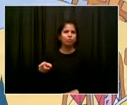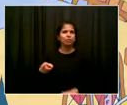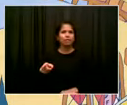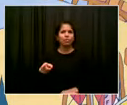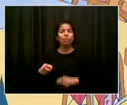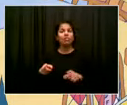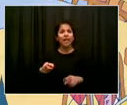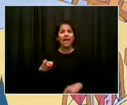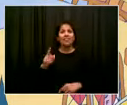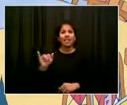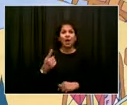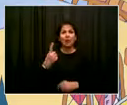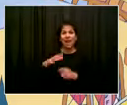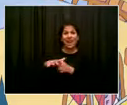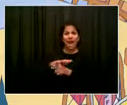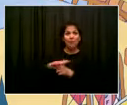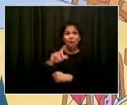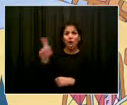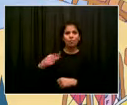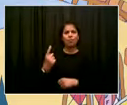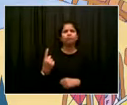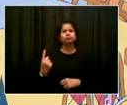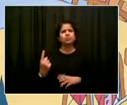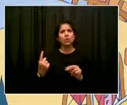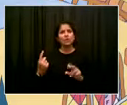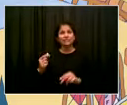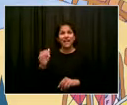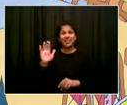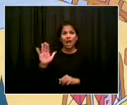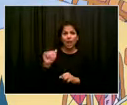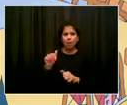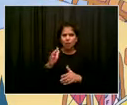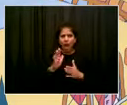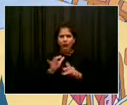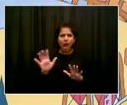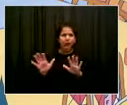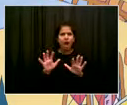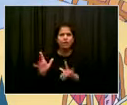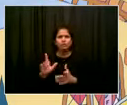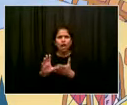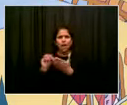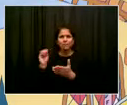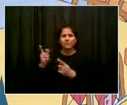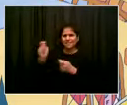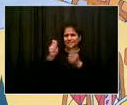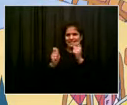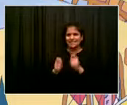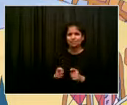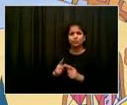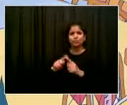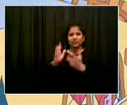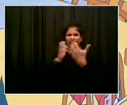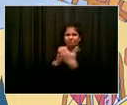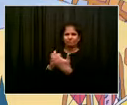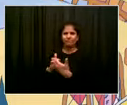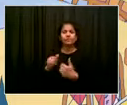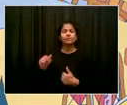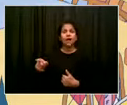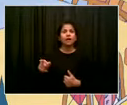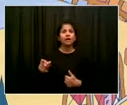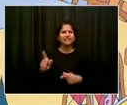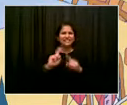being modified, adapted for each neighborhood in different ways, different precinct commanders, different approaches with different community groups, but